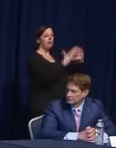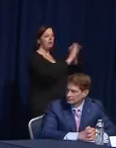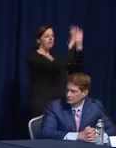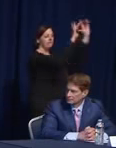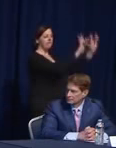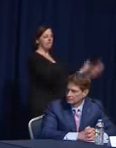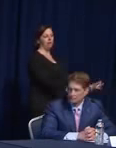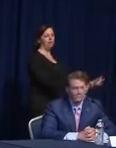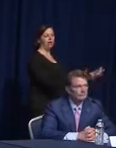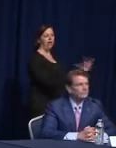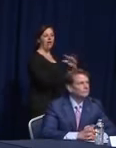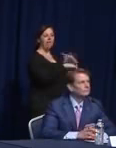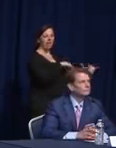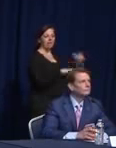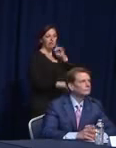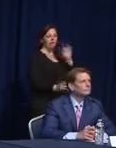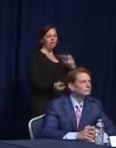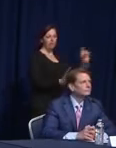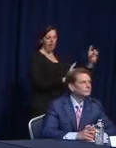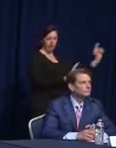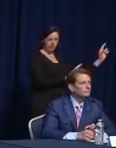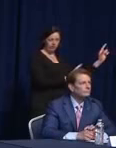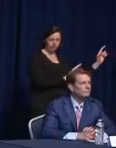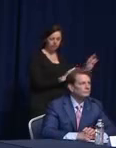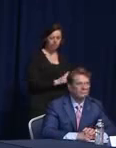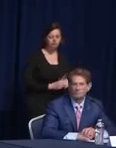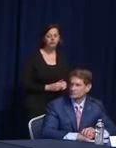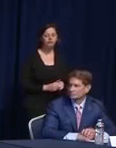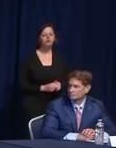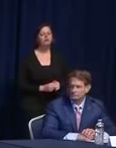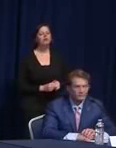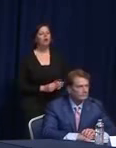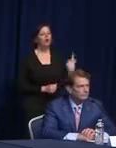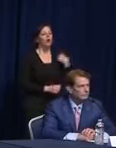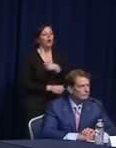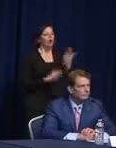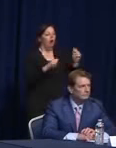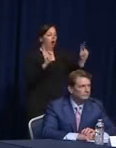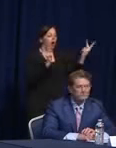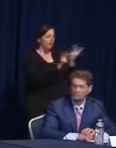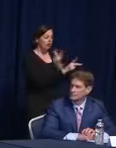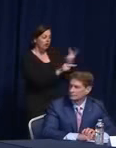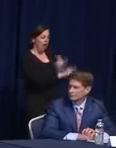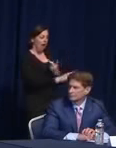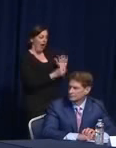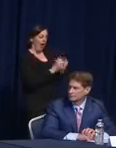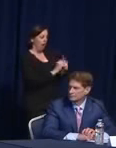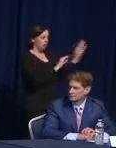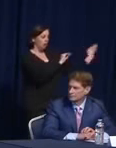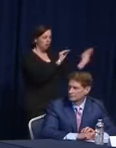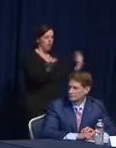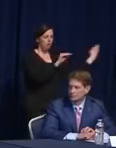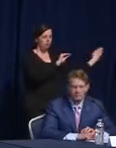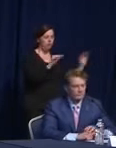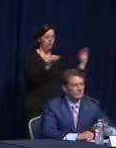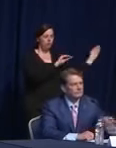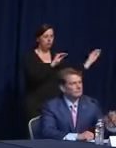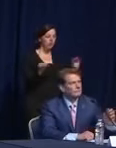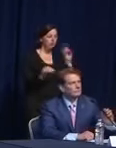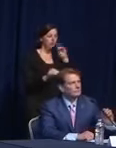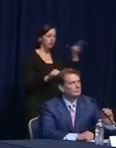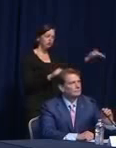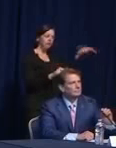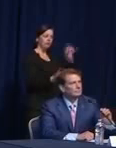and certificate of need to move those services. We're working on that today. I told him his task was to empty out